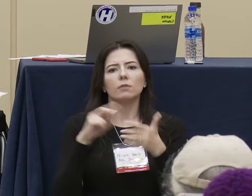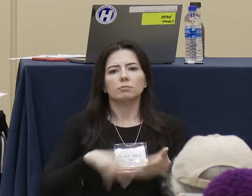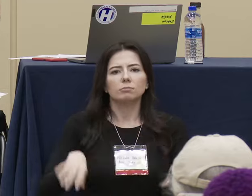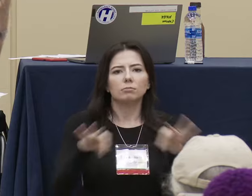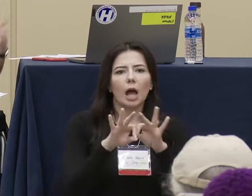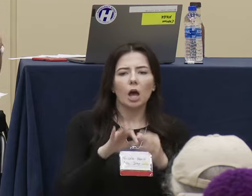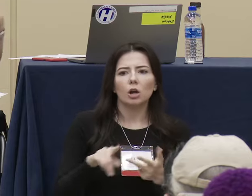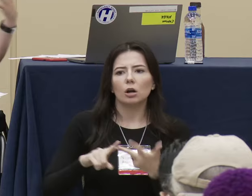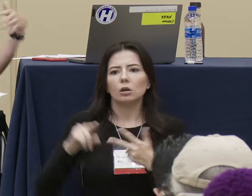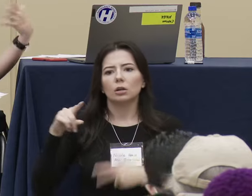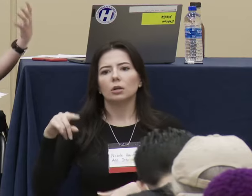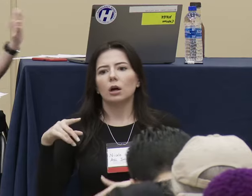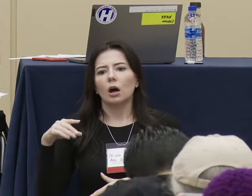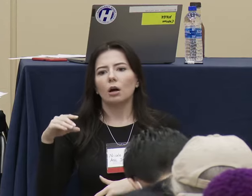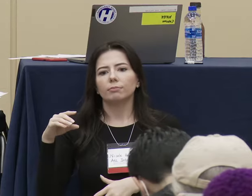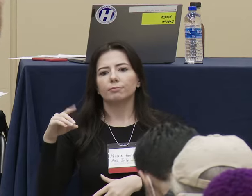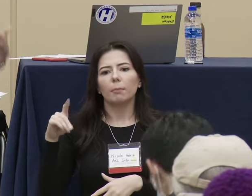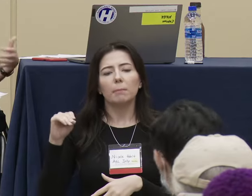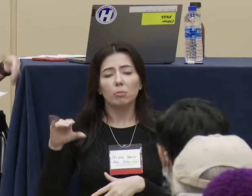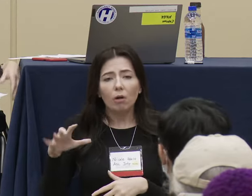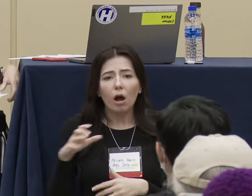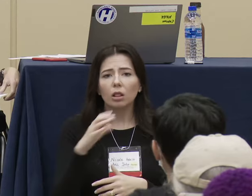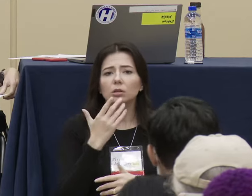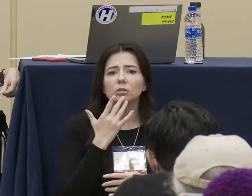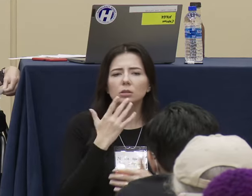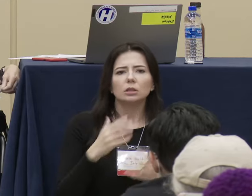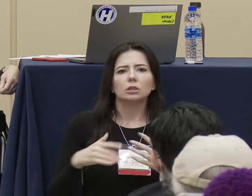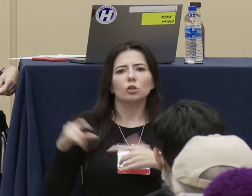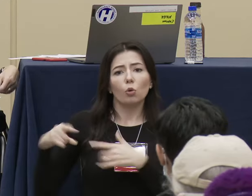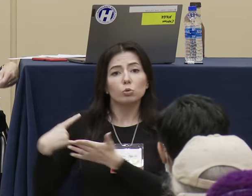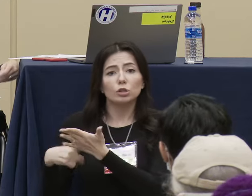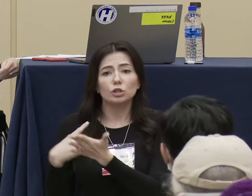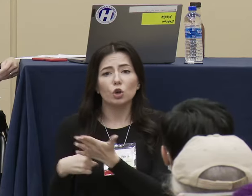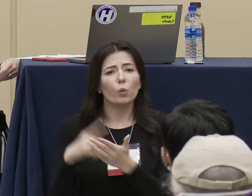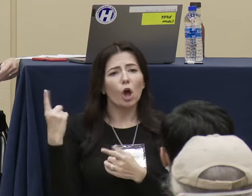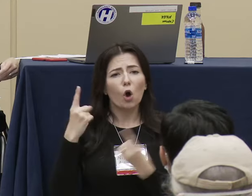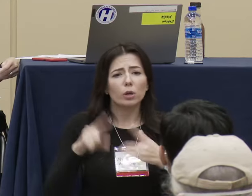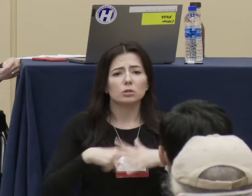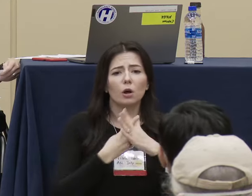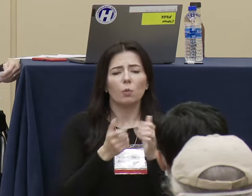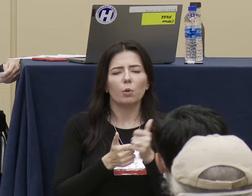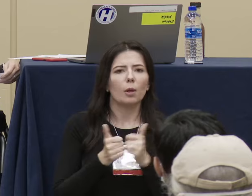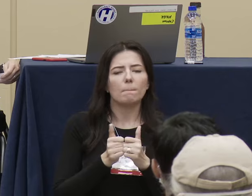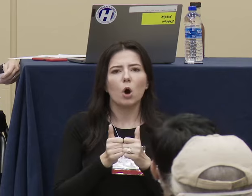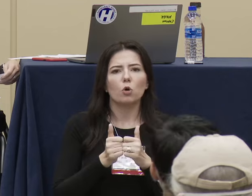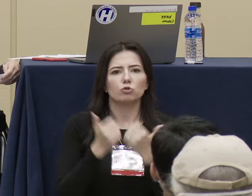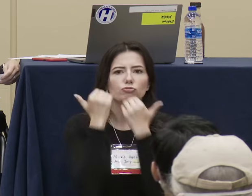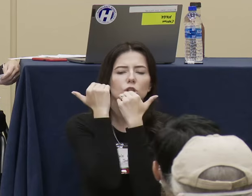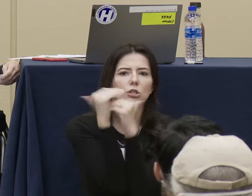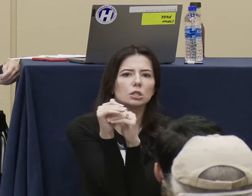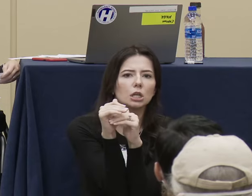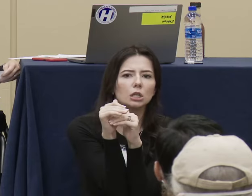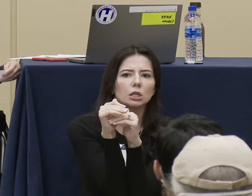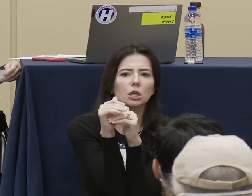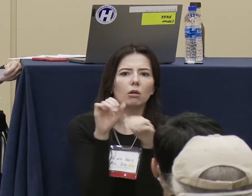trans Black Lives need to matter, and so on and so on. You always start from the most marginalized. I mean, this is how liberation happens.